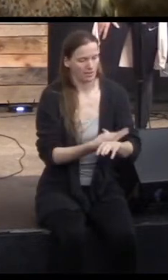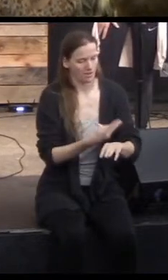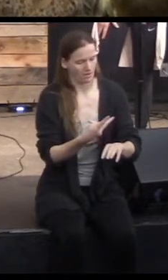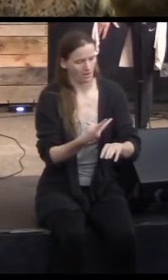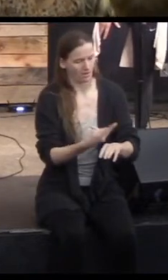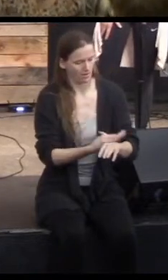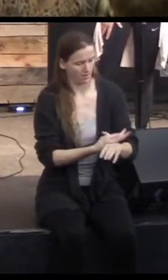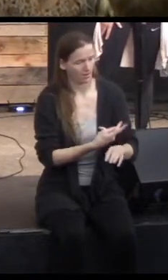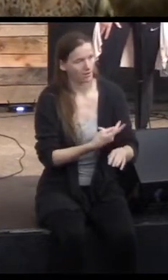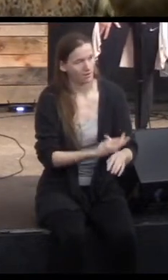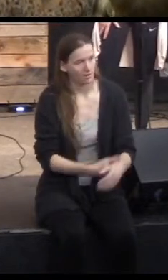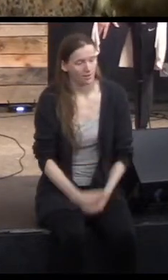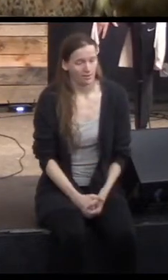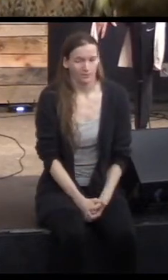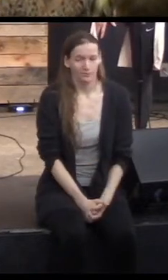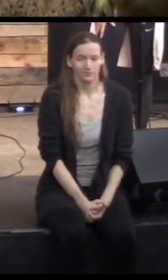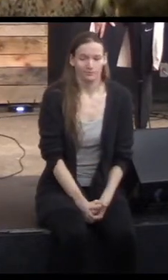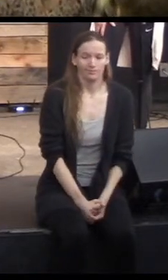the